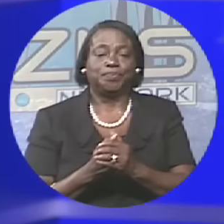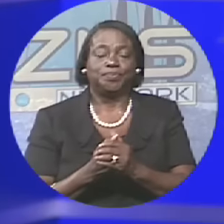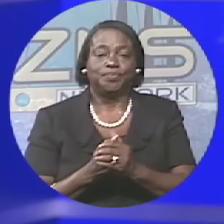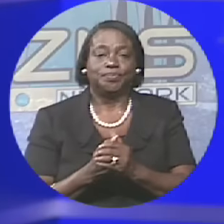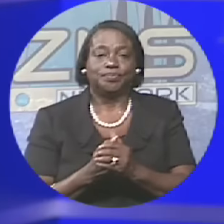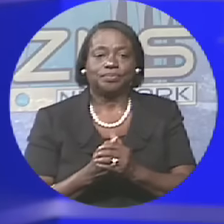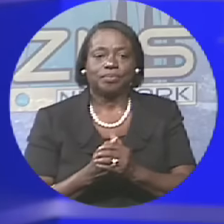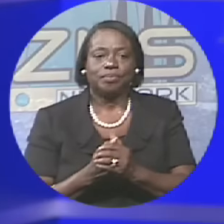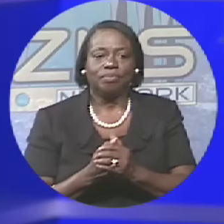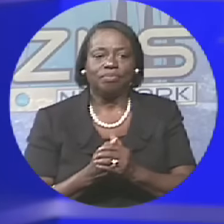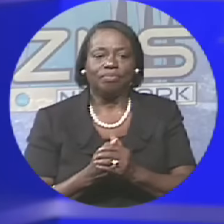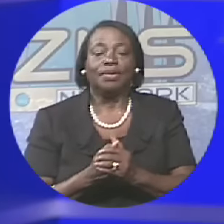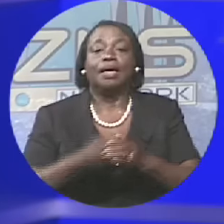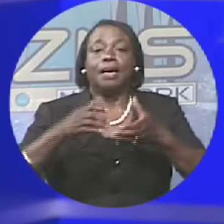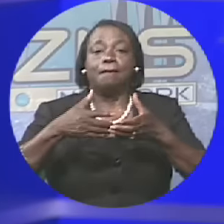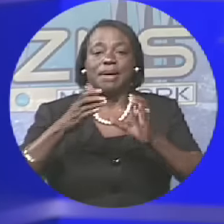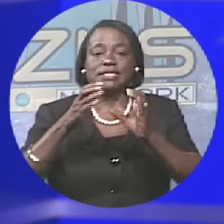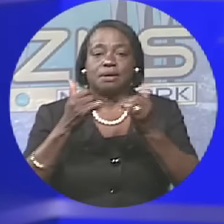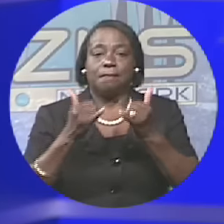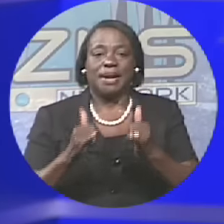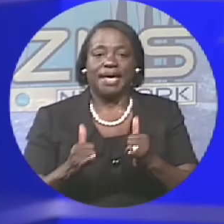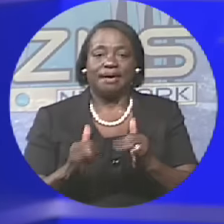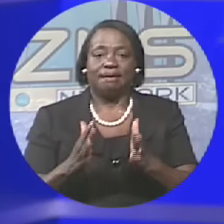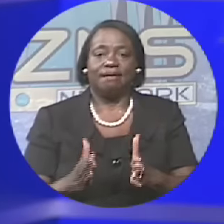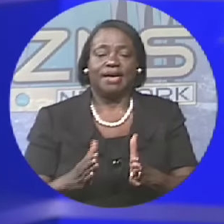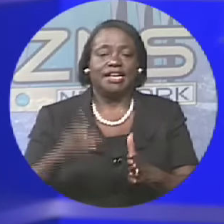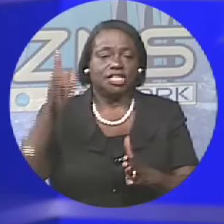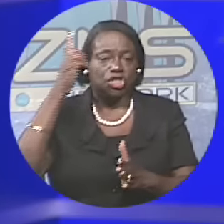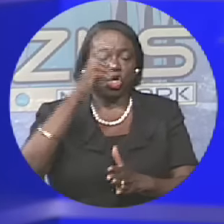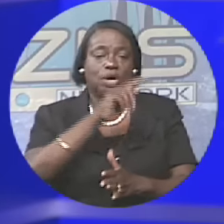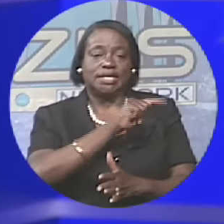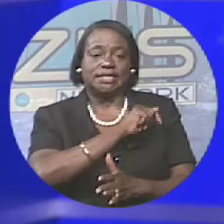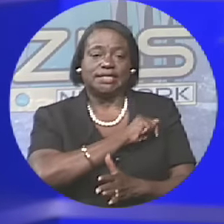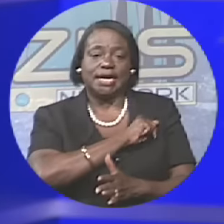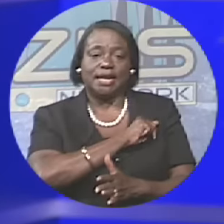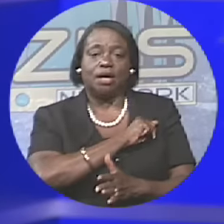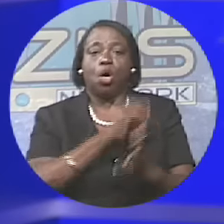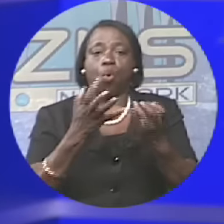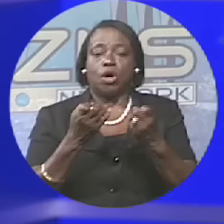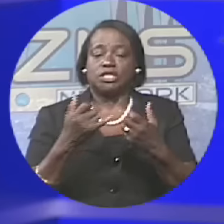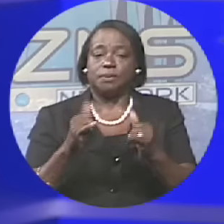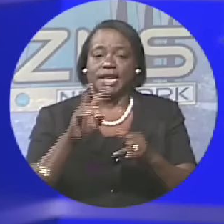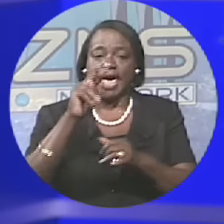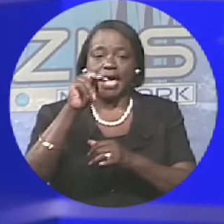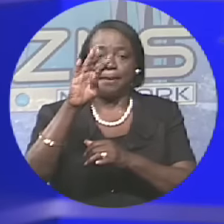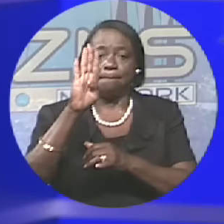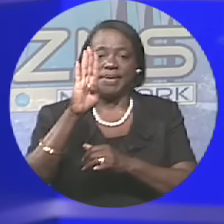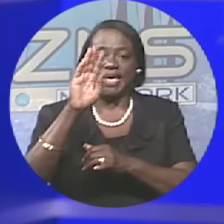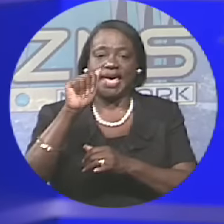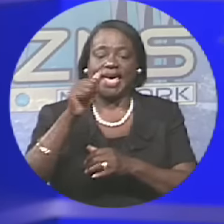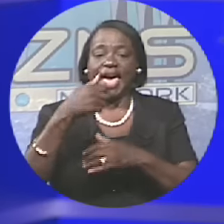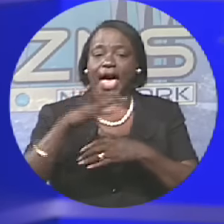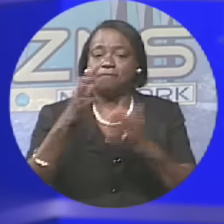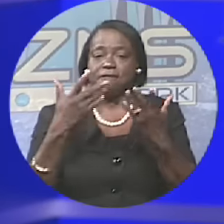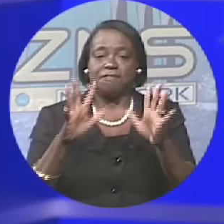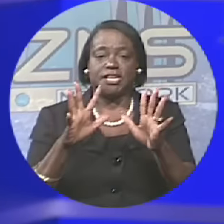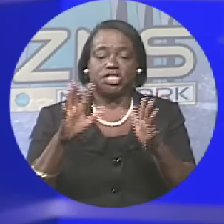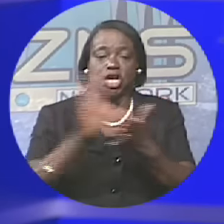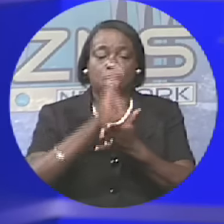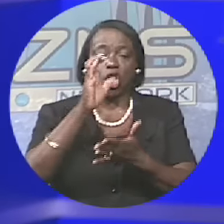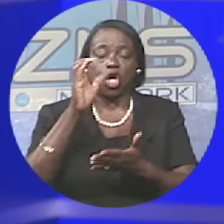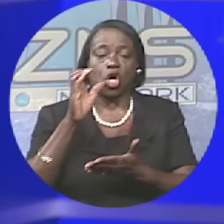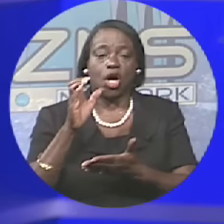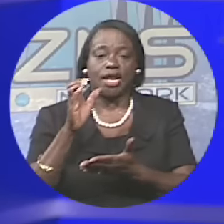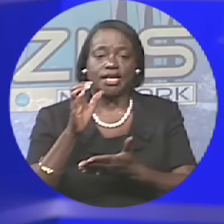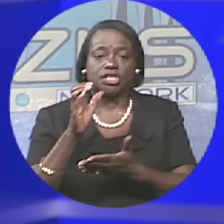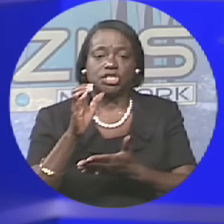much, Julian. Collegiate basketball player Deshaun Taylor has his eyes set on playing in the NBA after graduating from college. The starting guard for